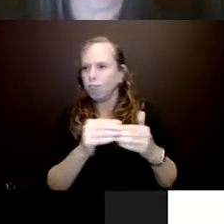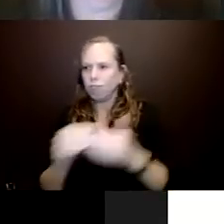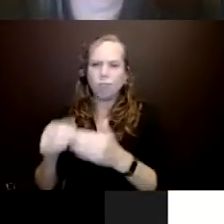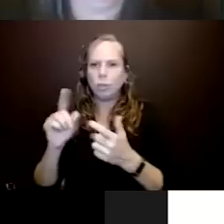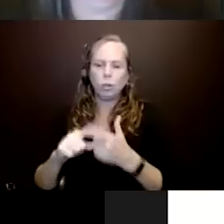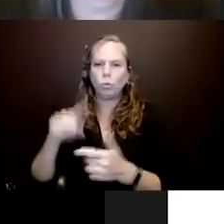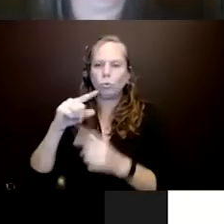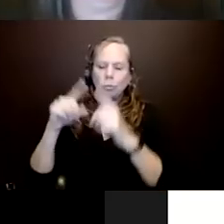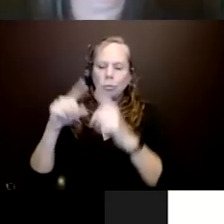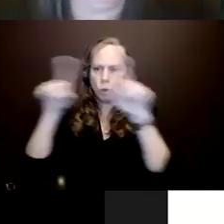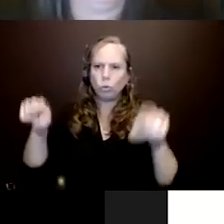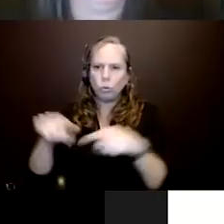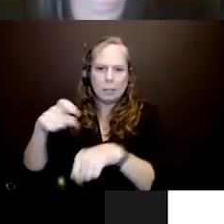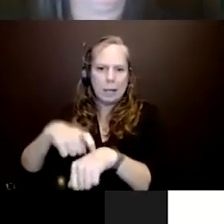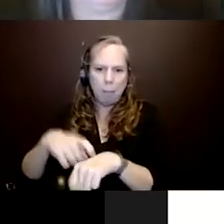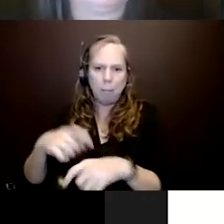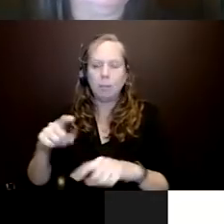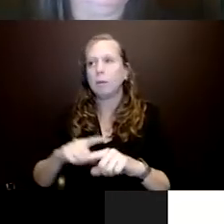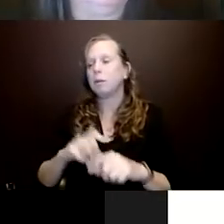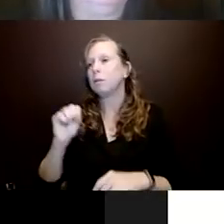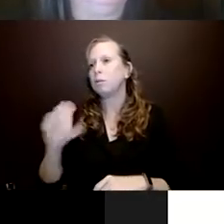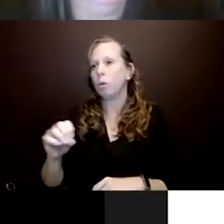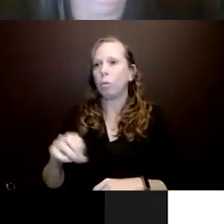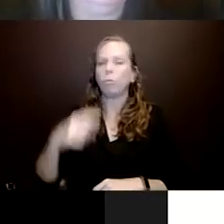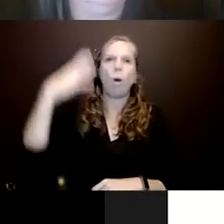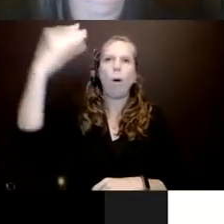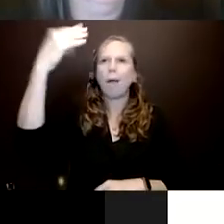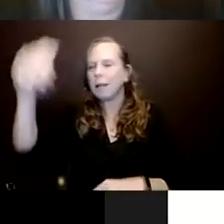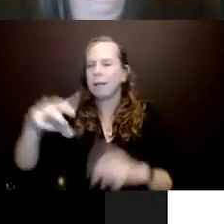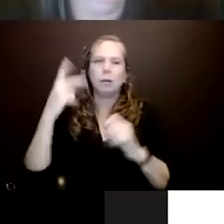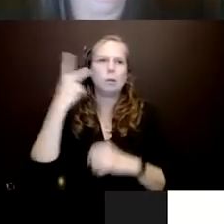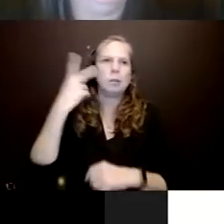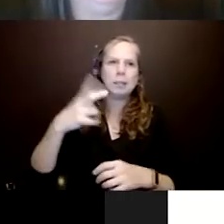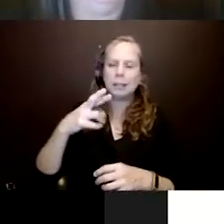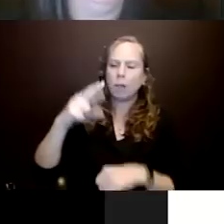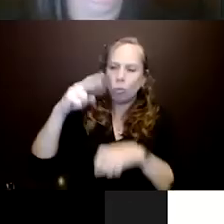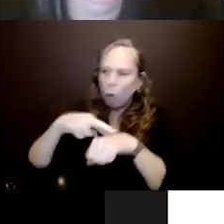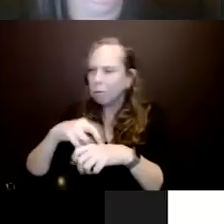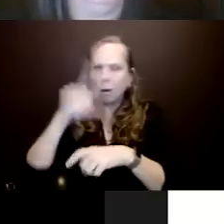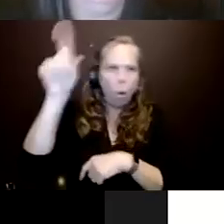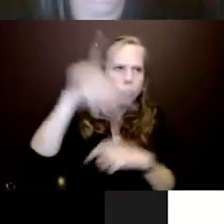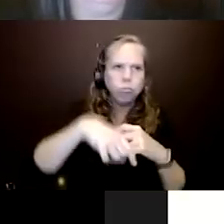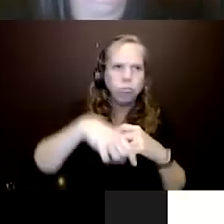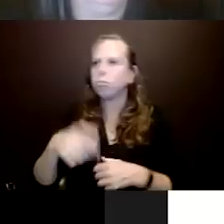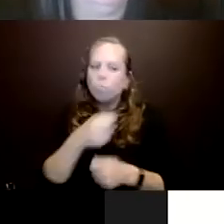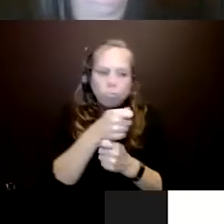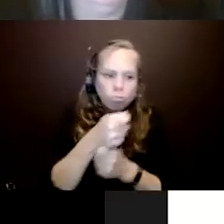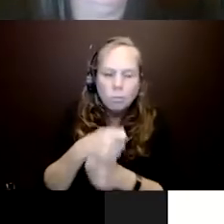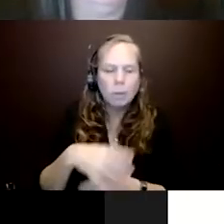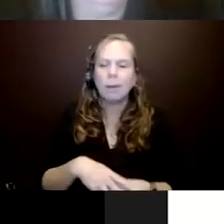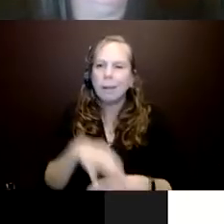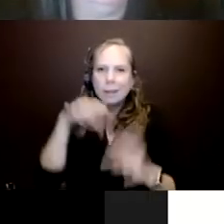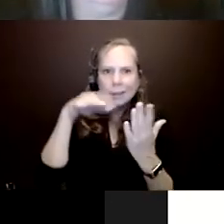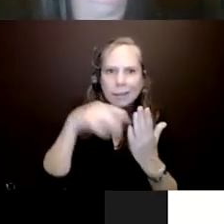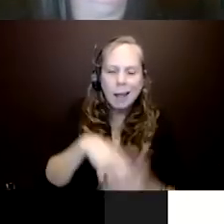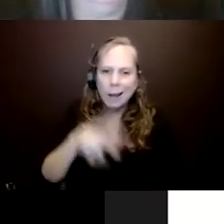asynchronous portion, allowing the child to get outside and turn over rocks and get a magnifying glass and study the insects that are under the rocks, those are going to